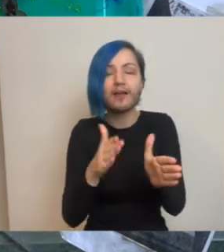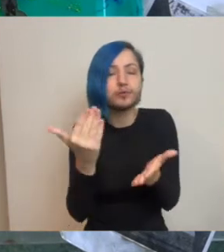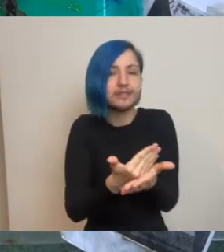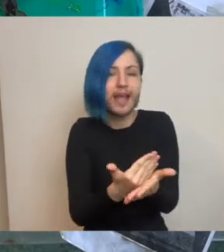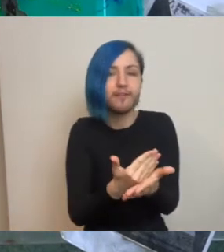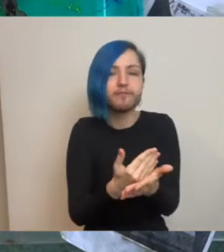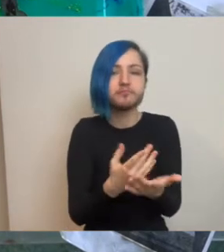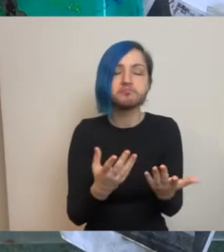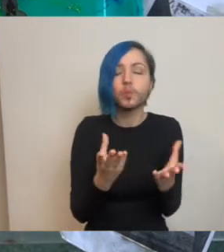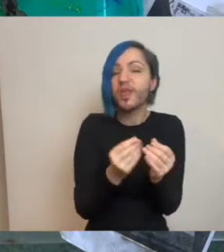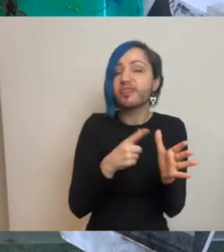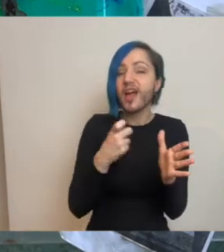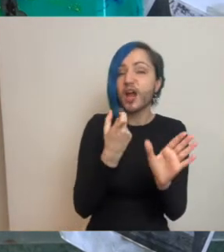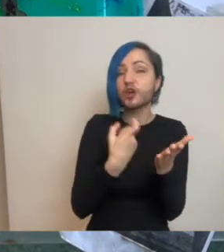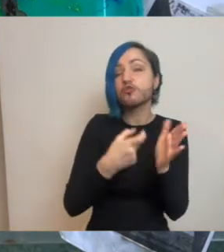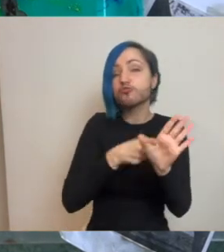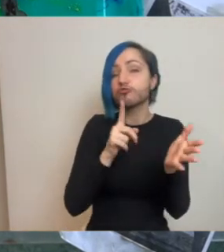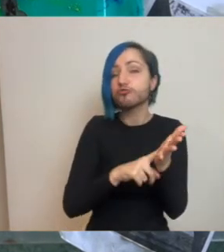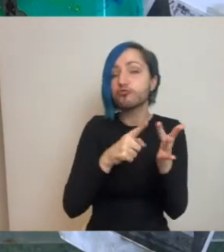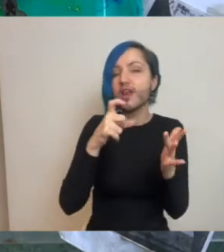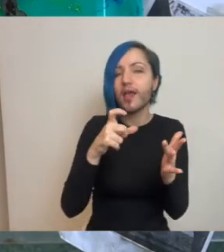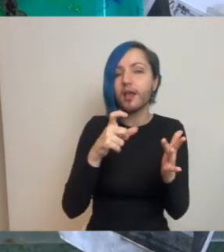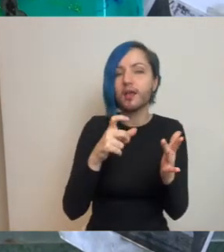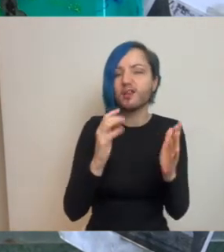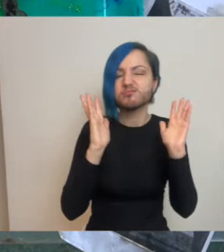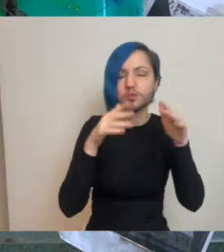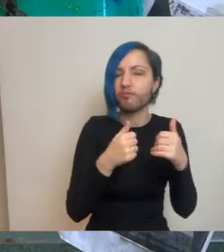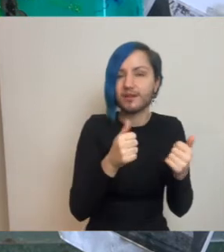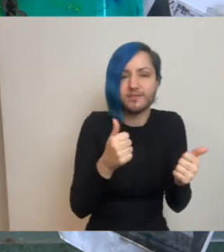you can just continue on.